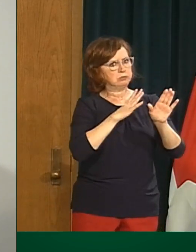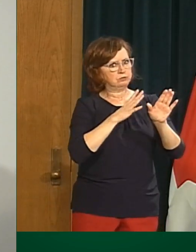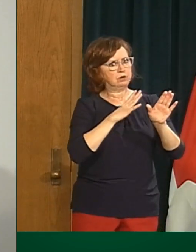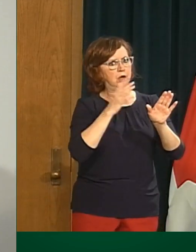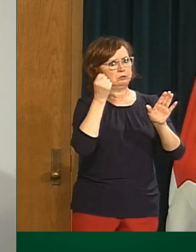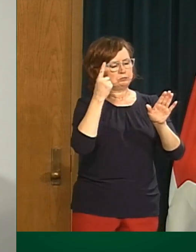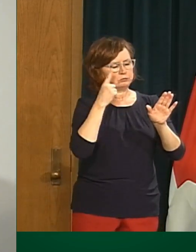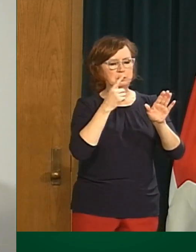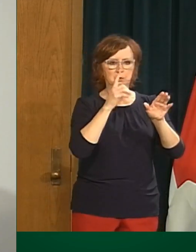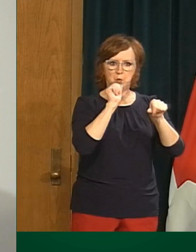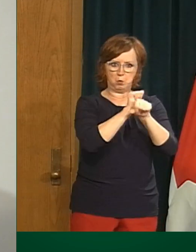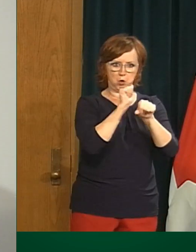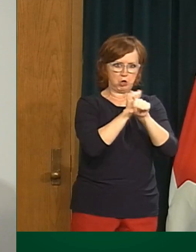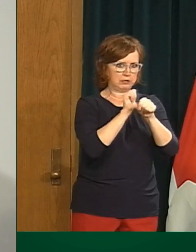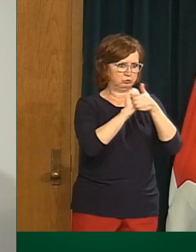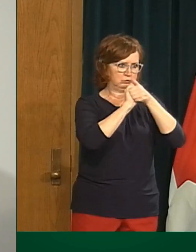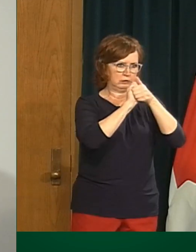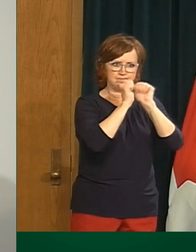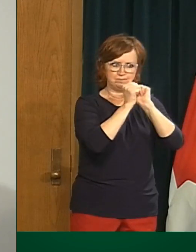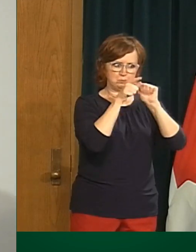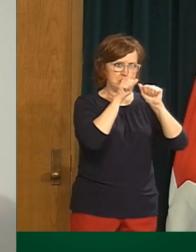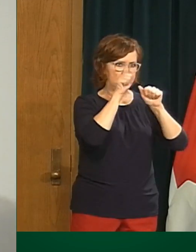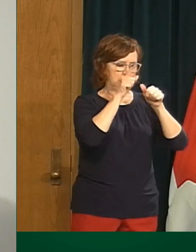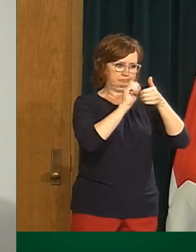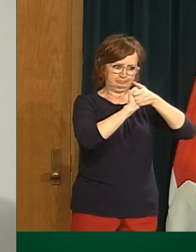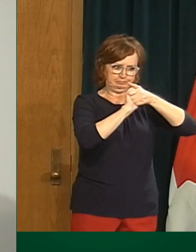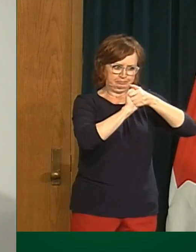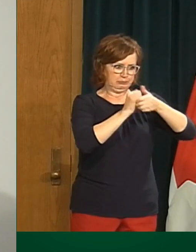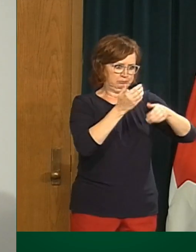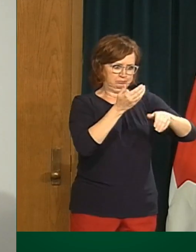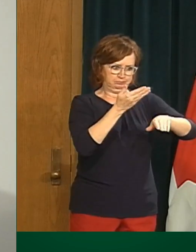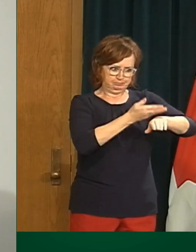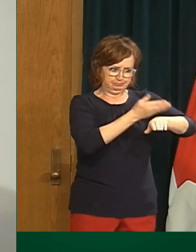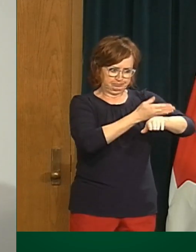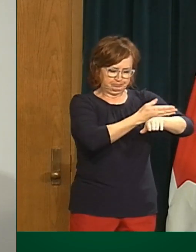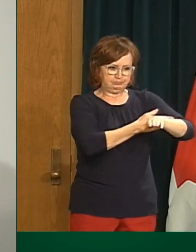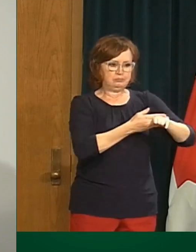public health to contain as quickly and as effectively as possible.